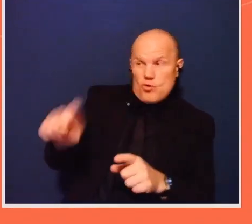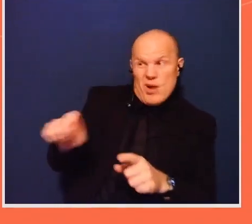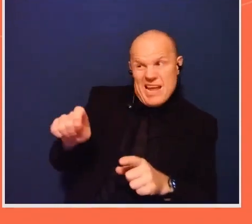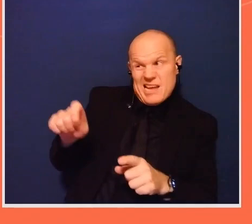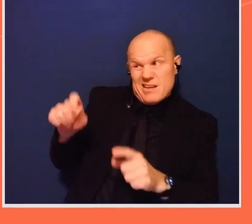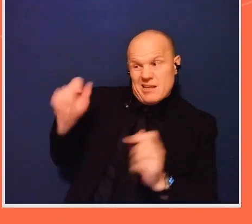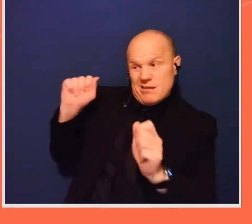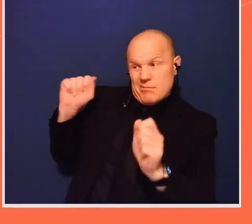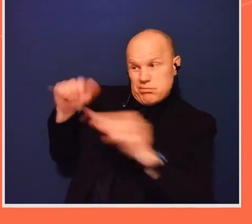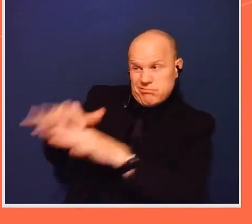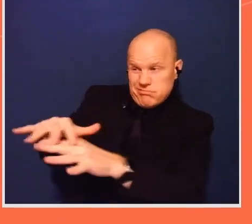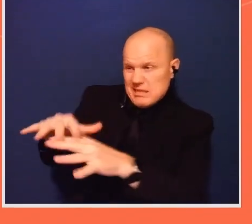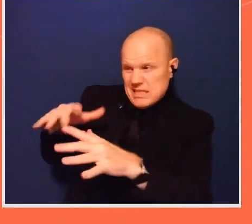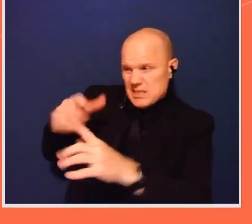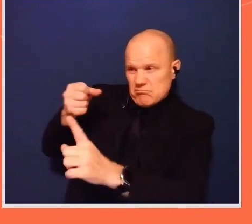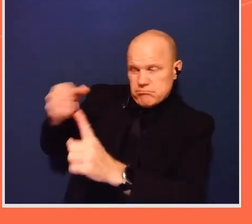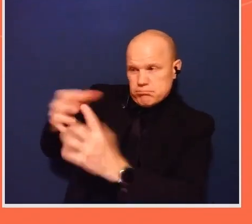raklay, marubukul belaw,